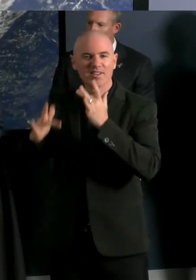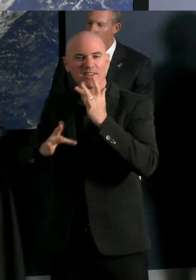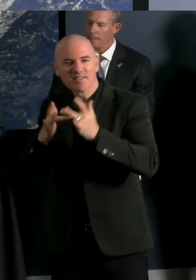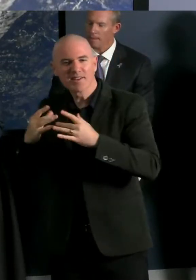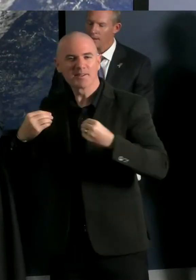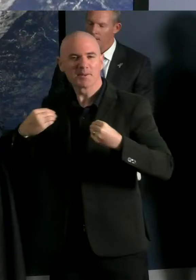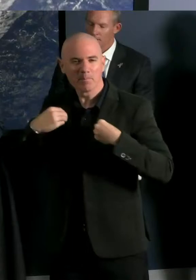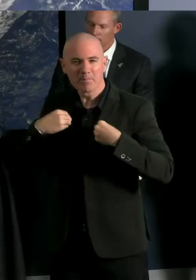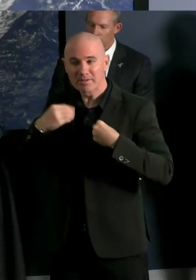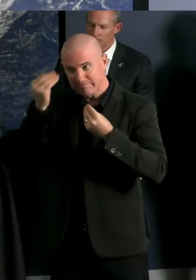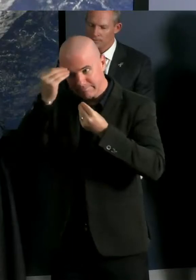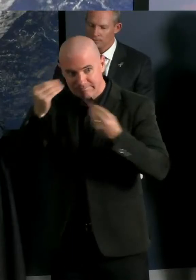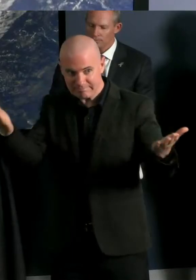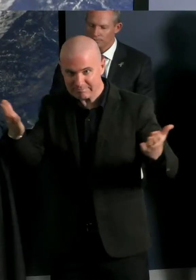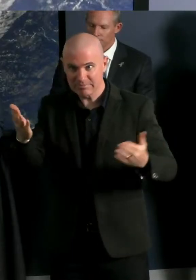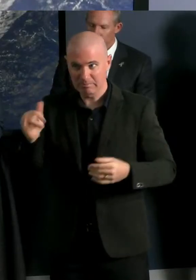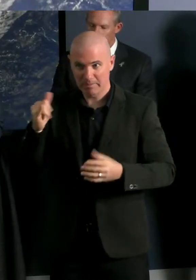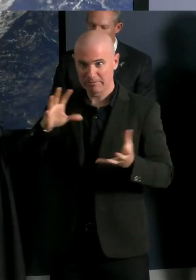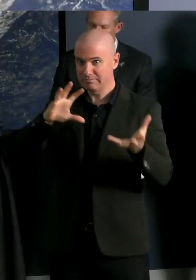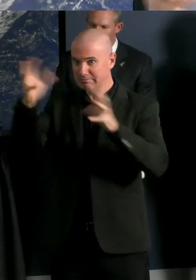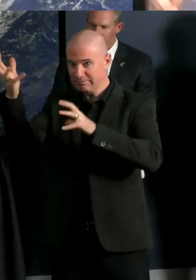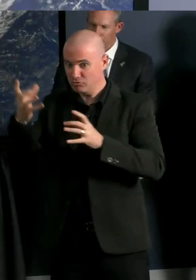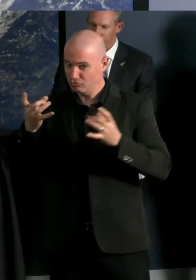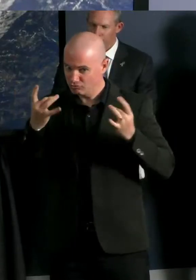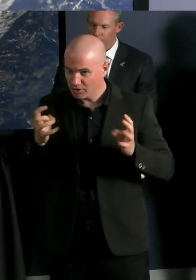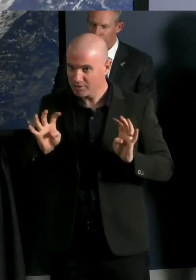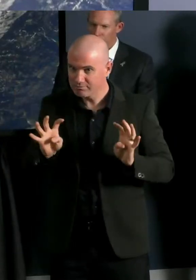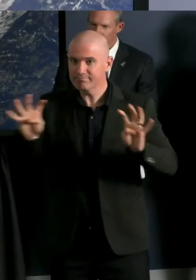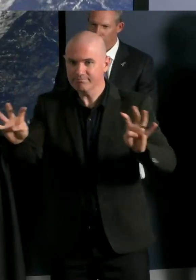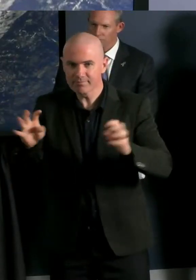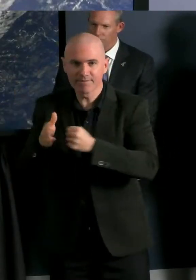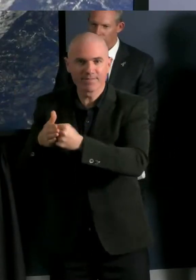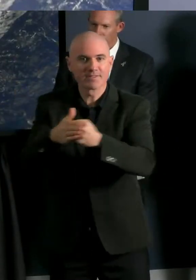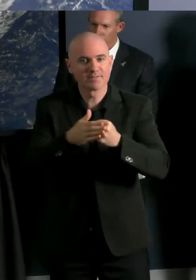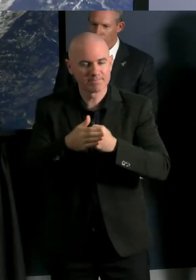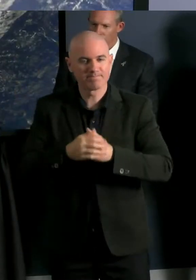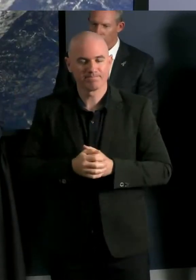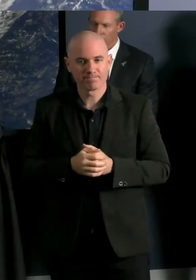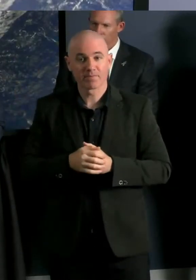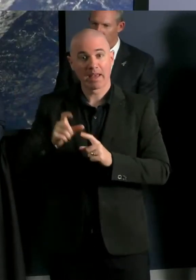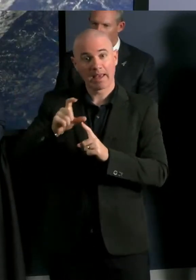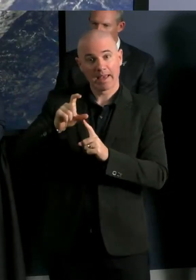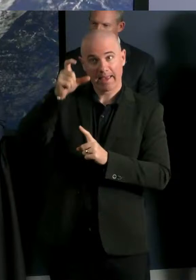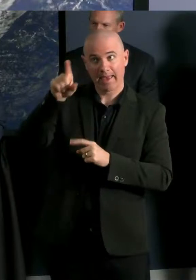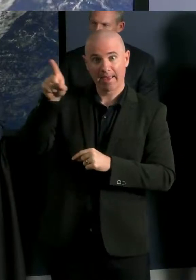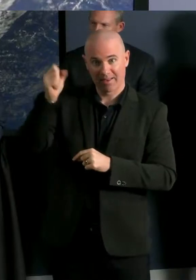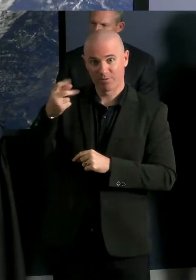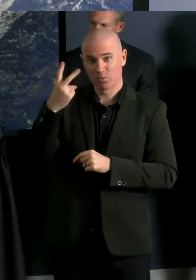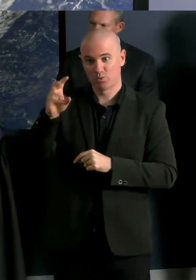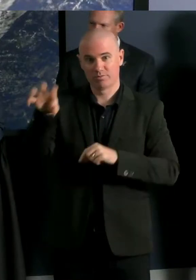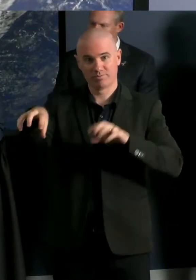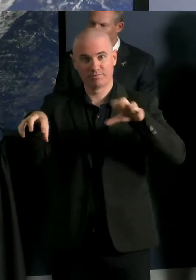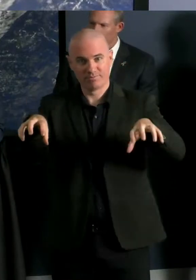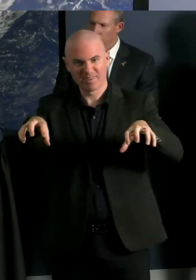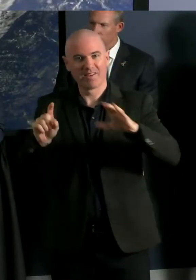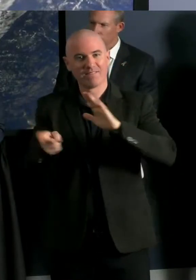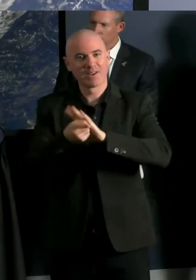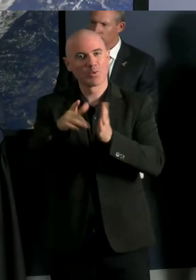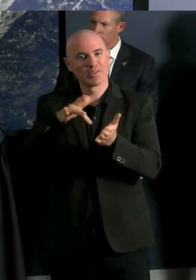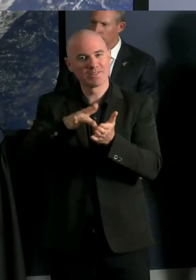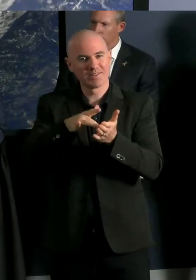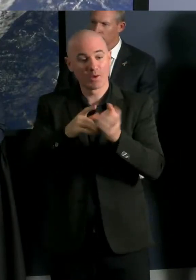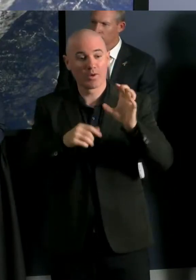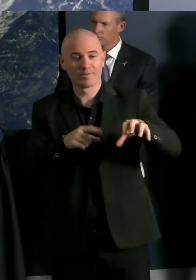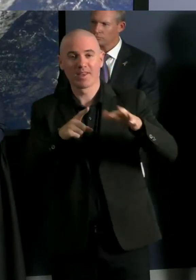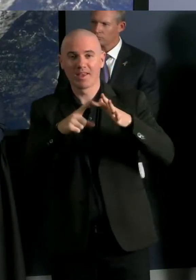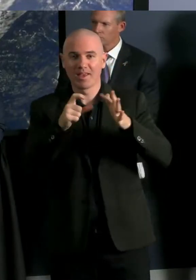so. The Cairns Local Disaster Management Group has opened 2 evacuation centres, one at Edmonton and one at